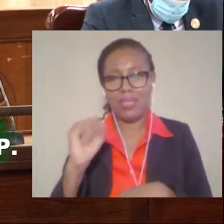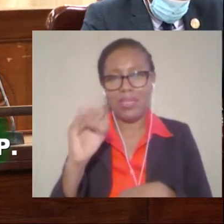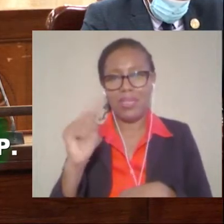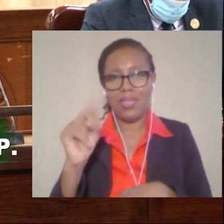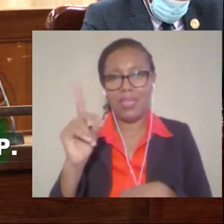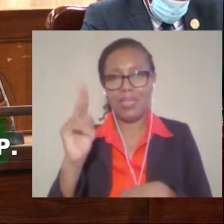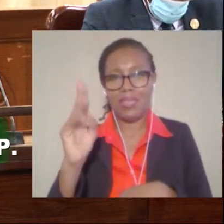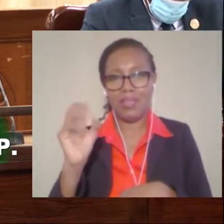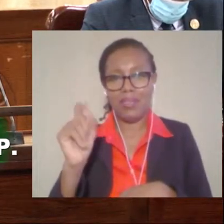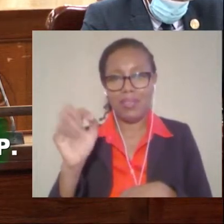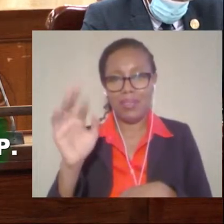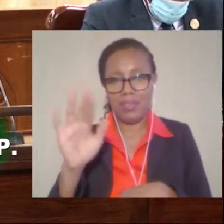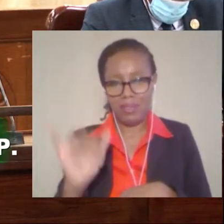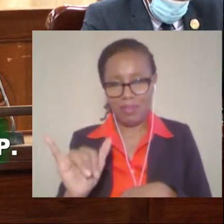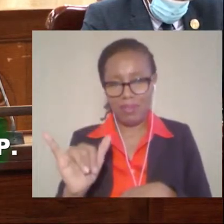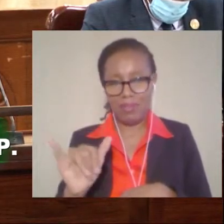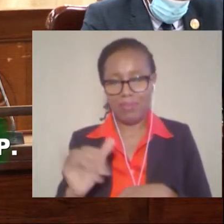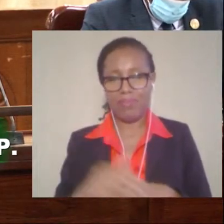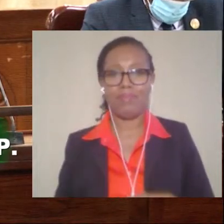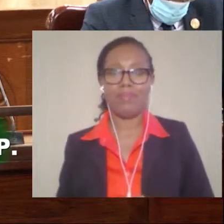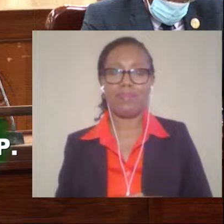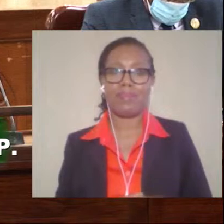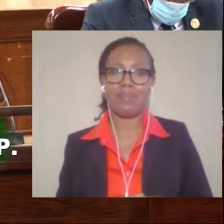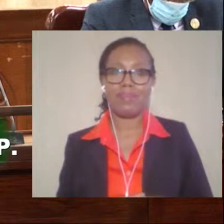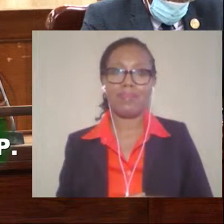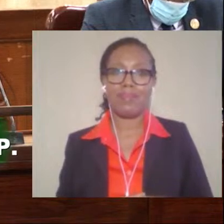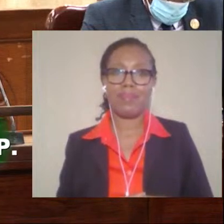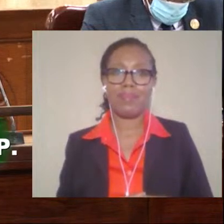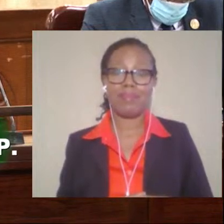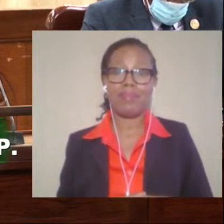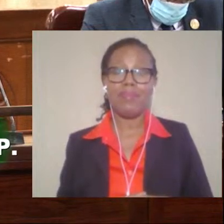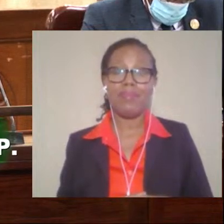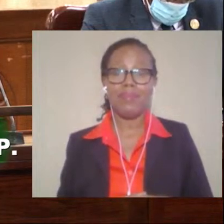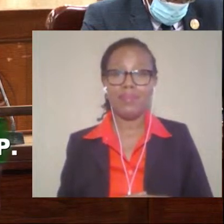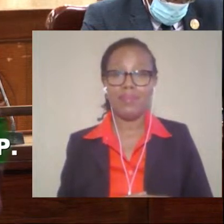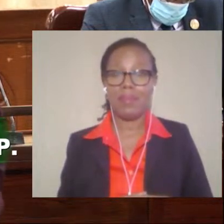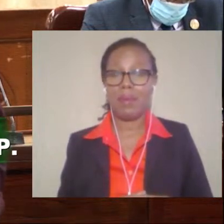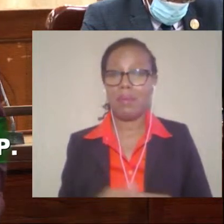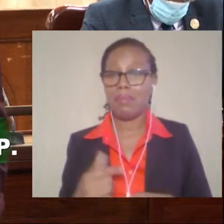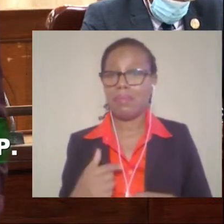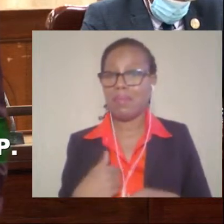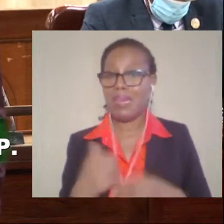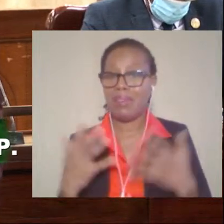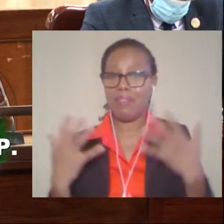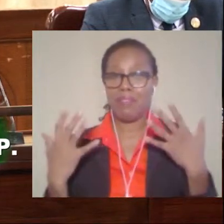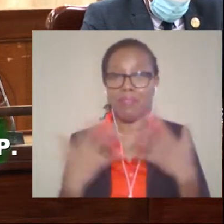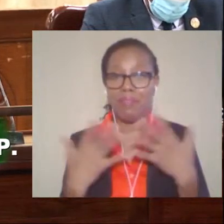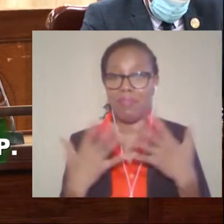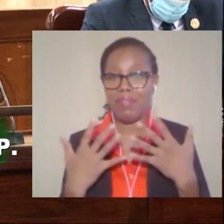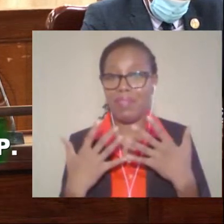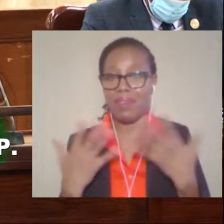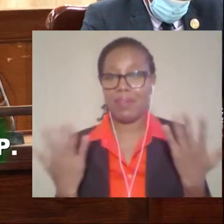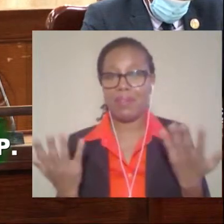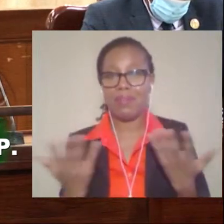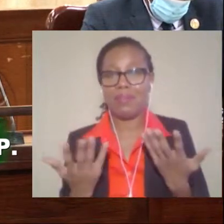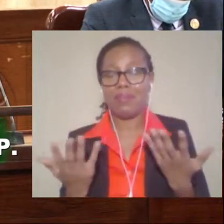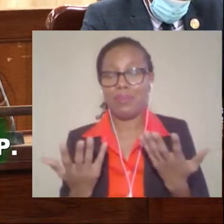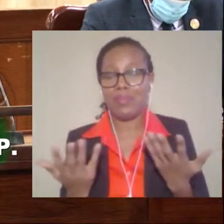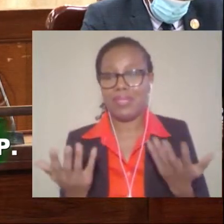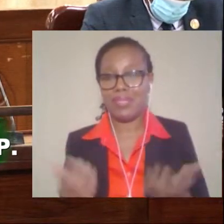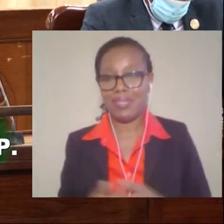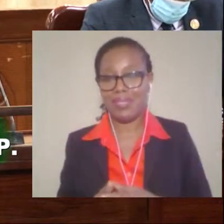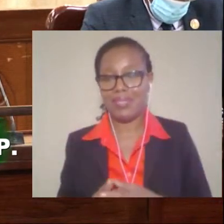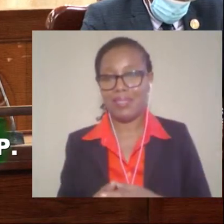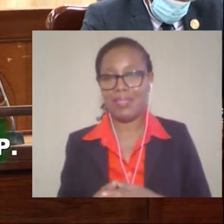The fear is, my persuasion is, that we are going to have significant levels